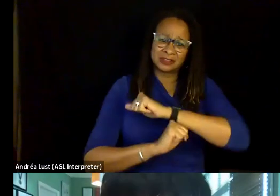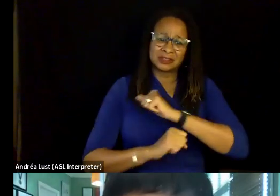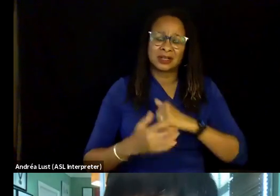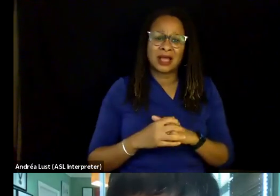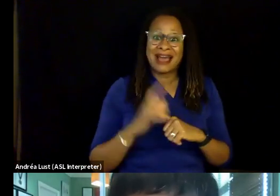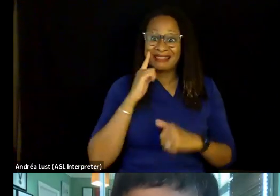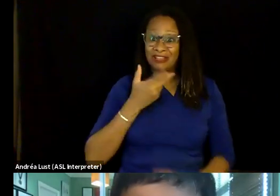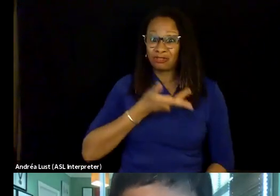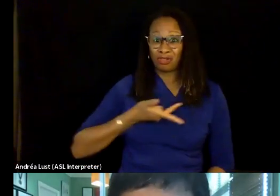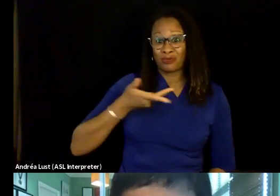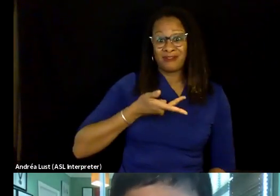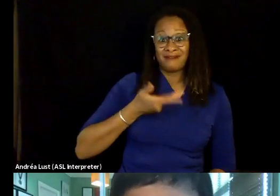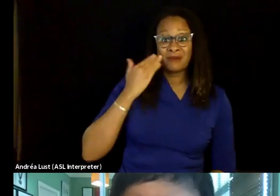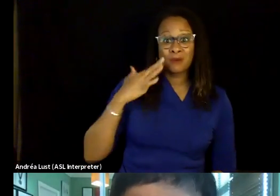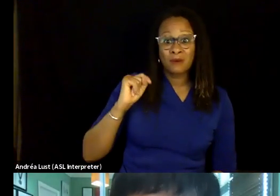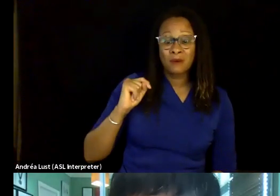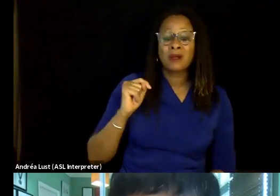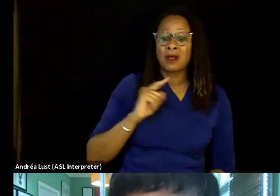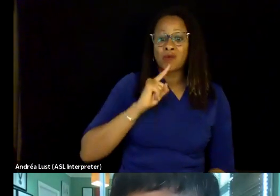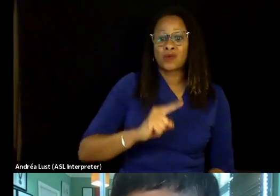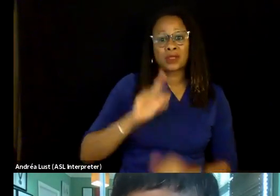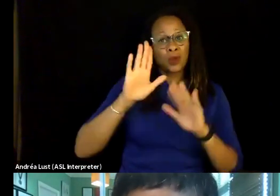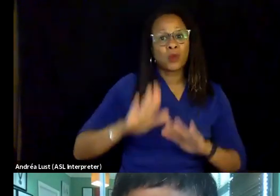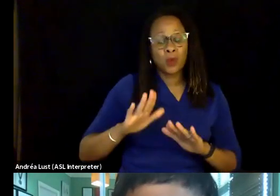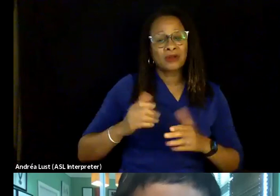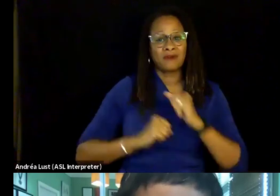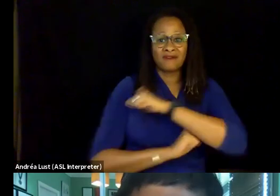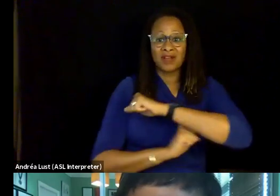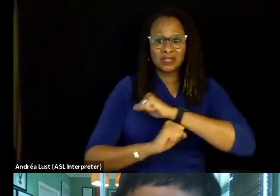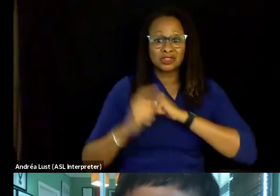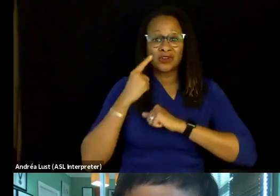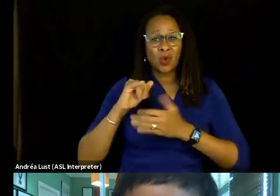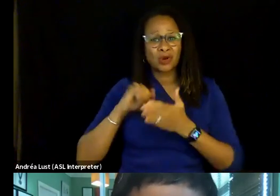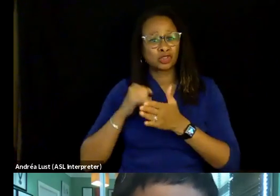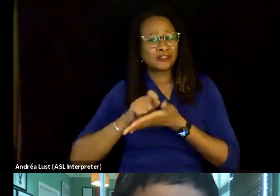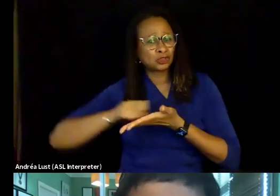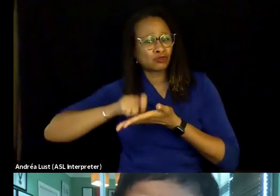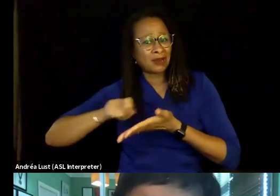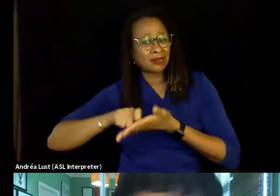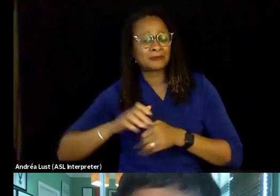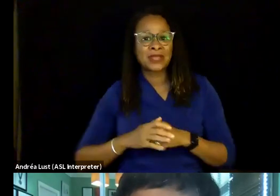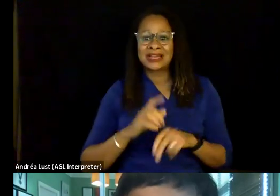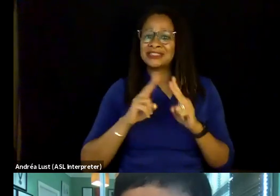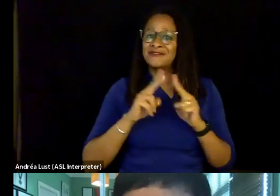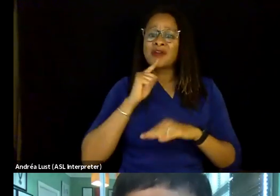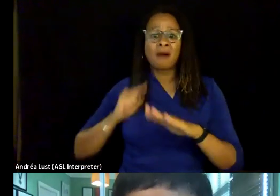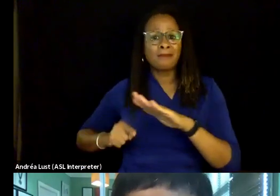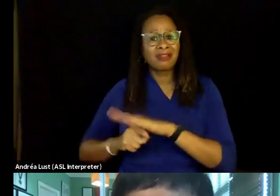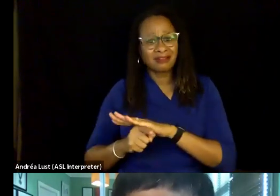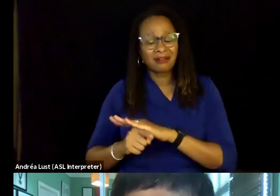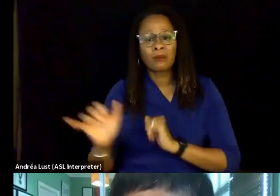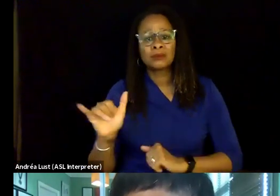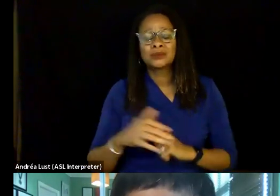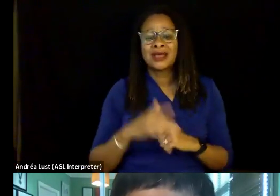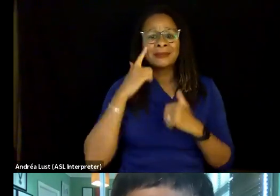think the three of us know this. It's a great foundation for journalism. It's also extremely humbling, because you